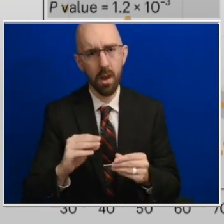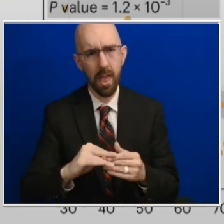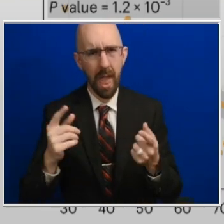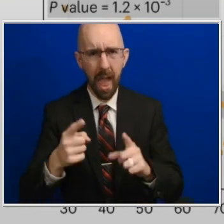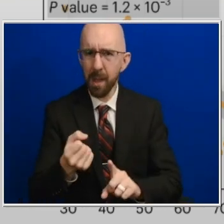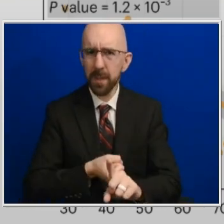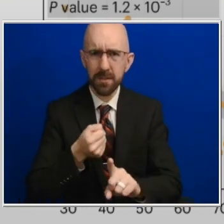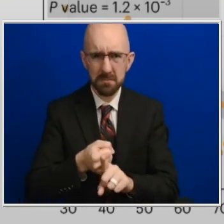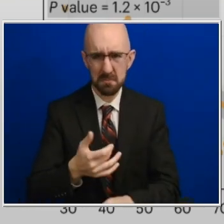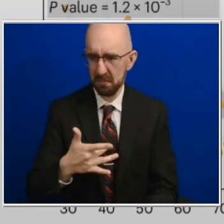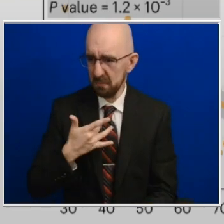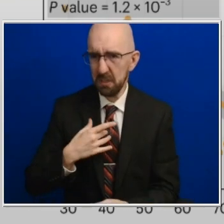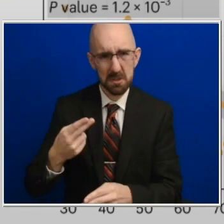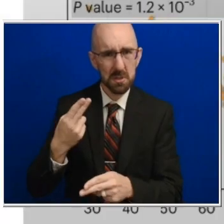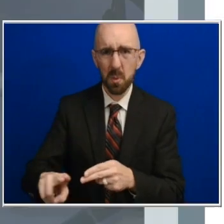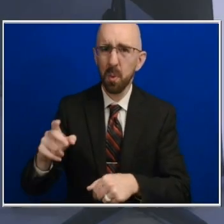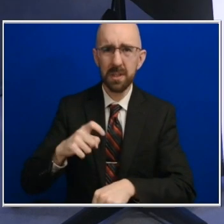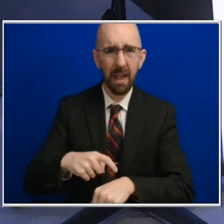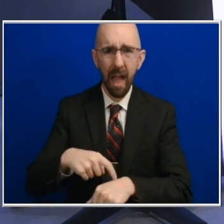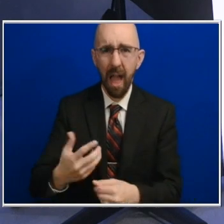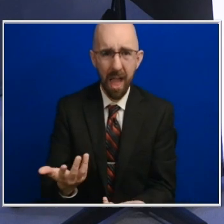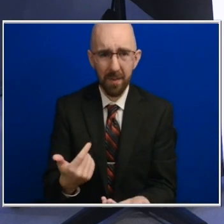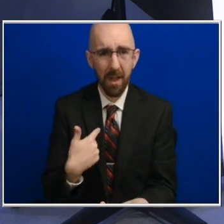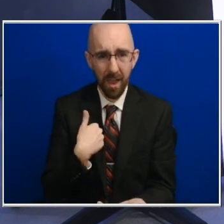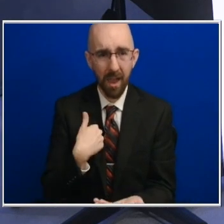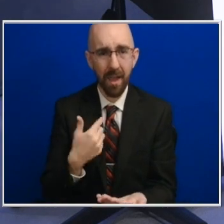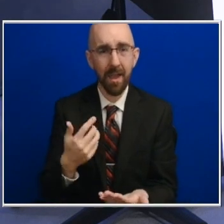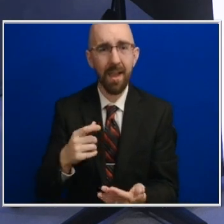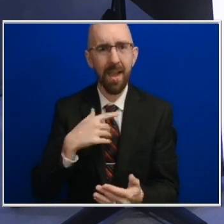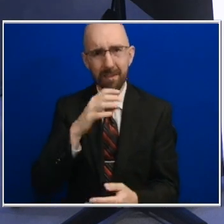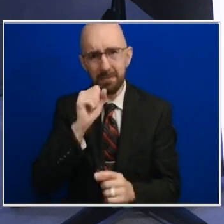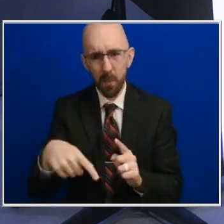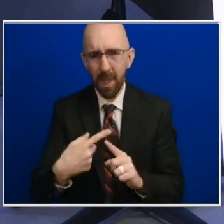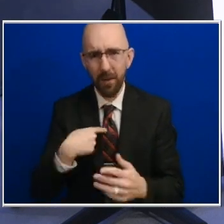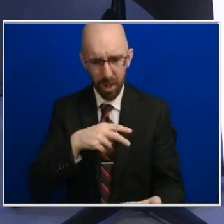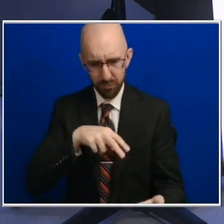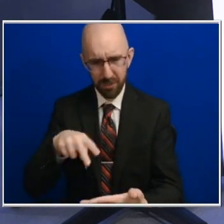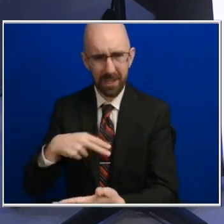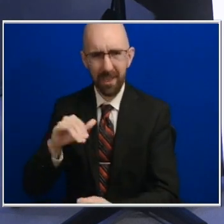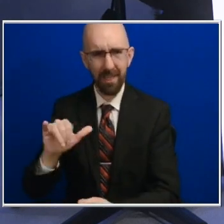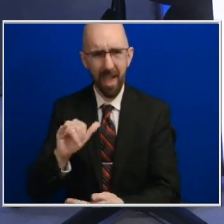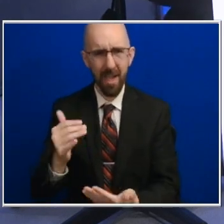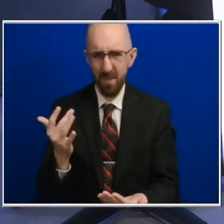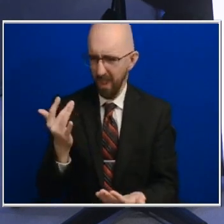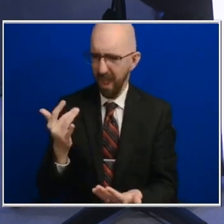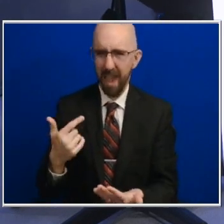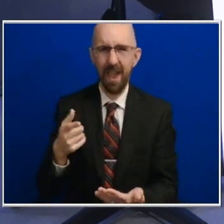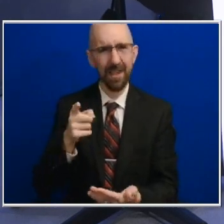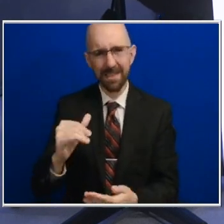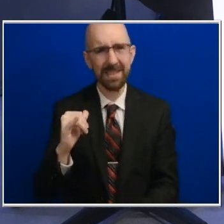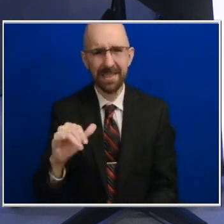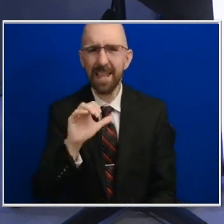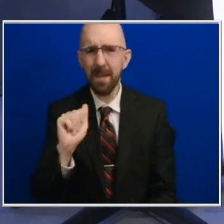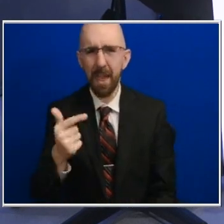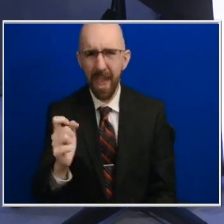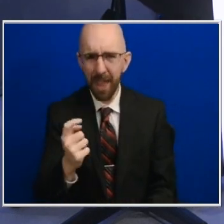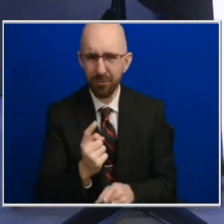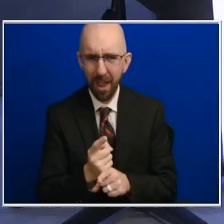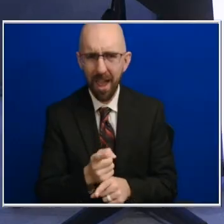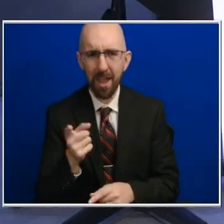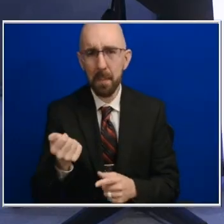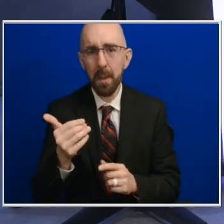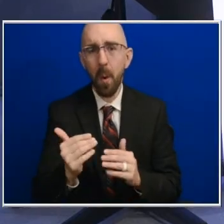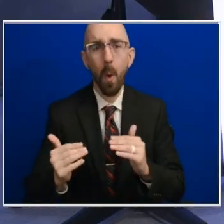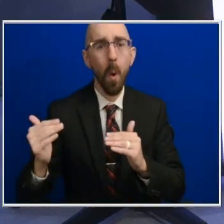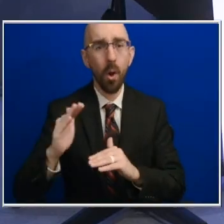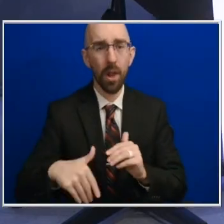short period of time. Well, I was fascinated when I read this because I'm like, I identify, come on, you're as old as I am, maybe if you... A little bit older, actually. Yeah. So